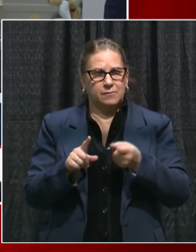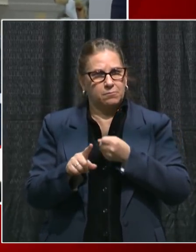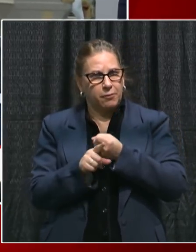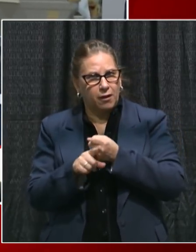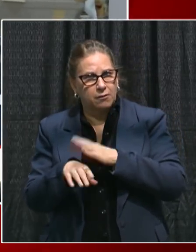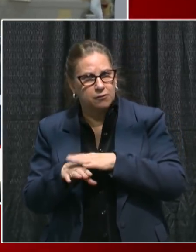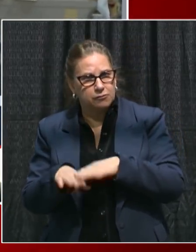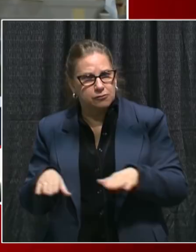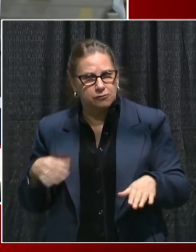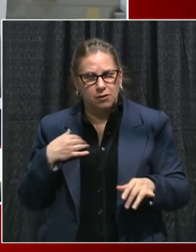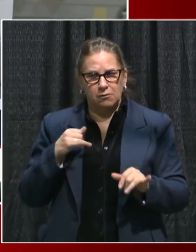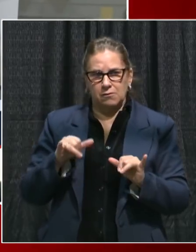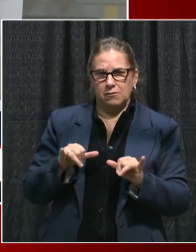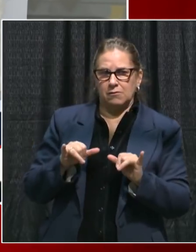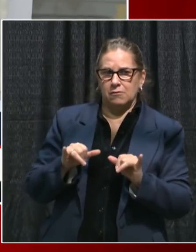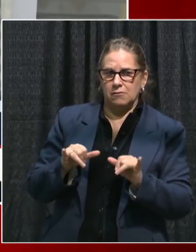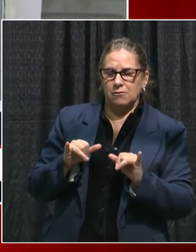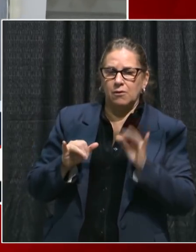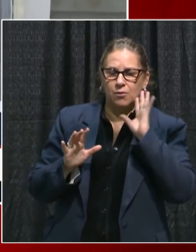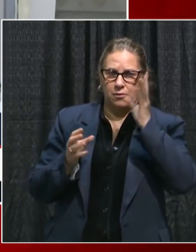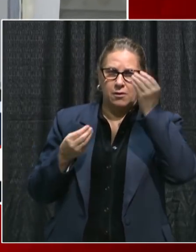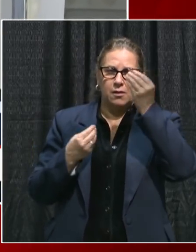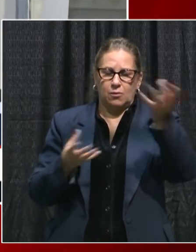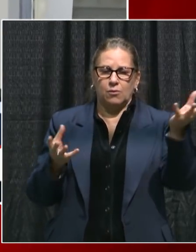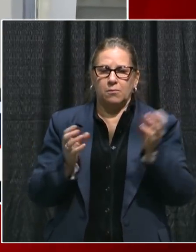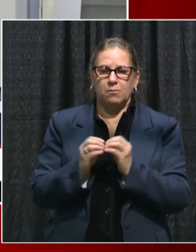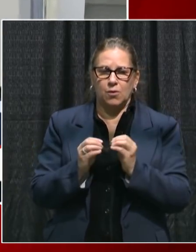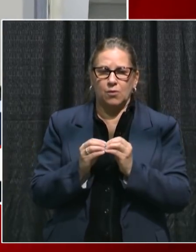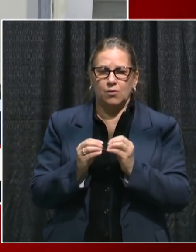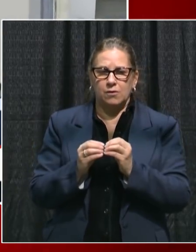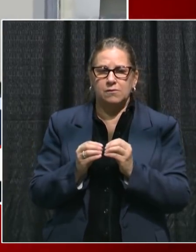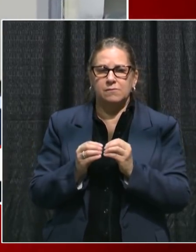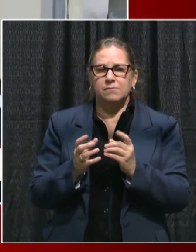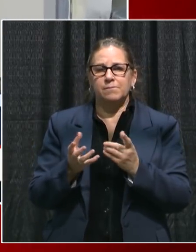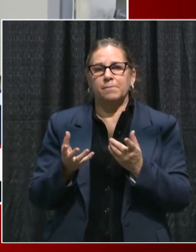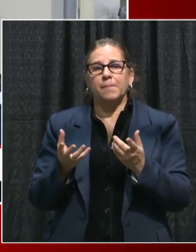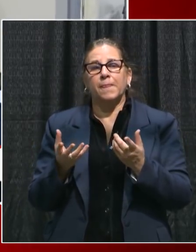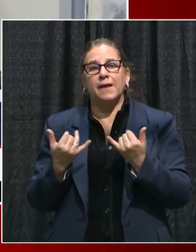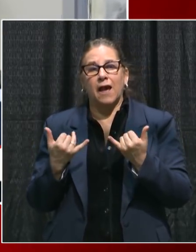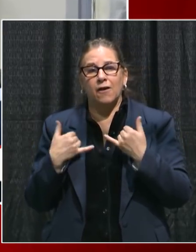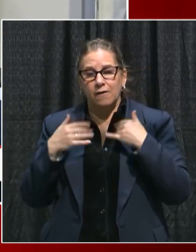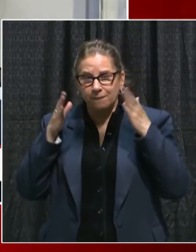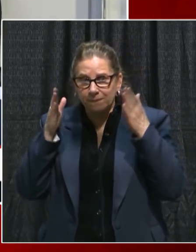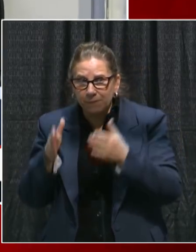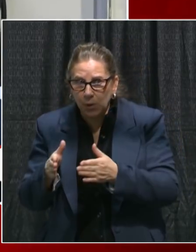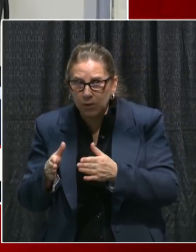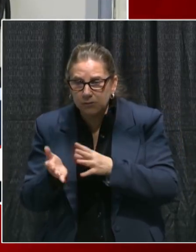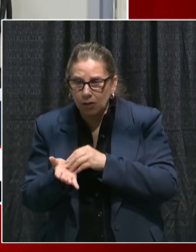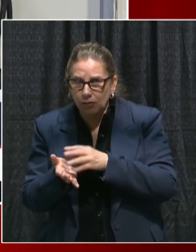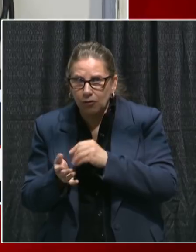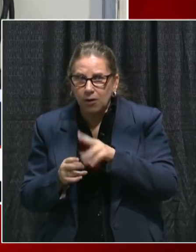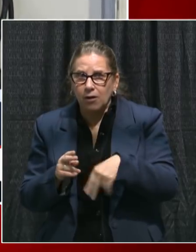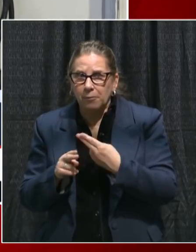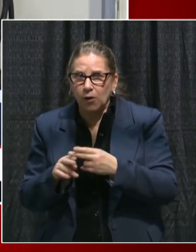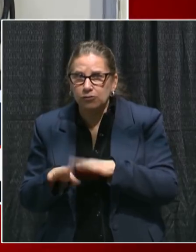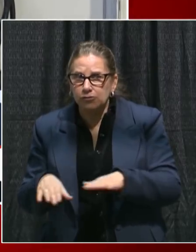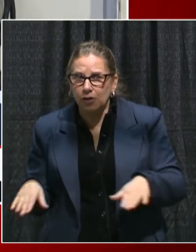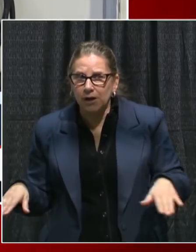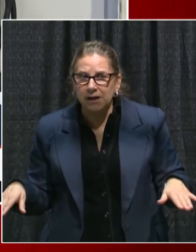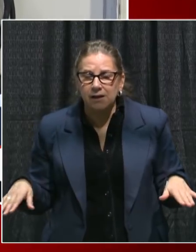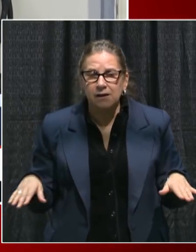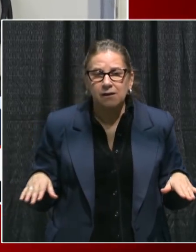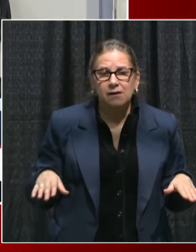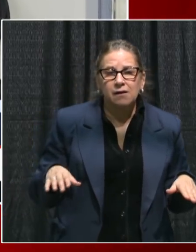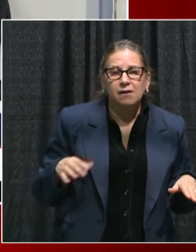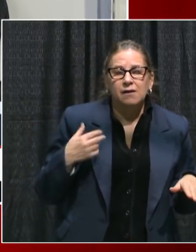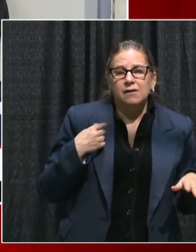all, especially last week, a focus on our interest in learning more about children. And our observations so far have